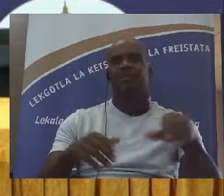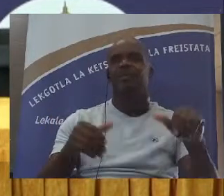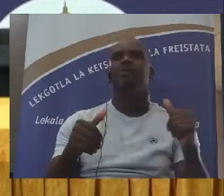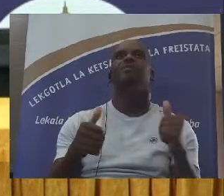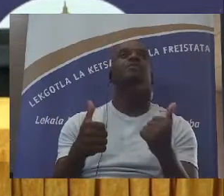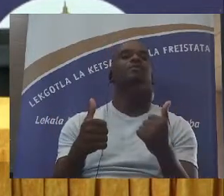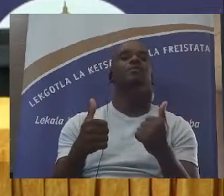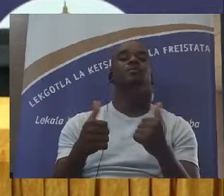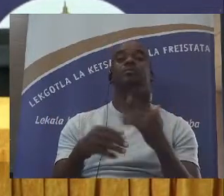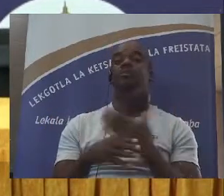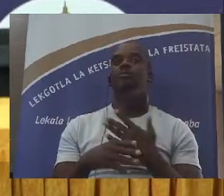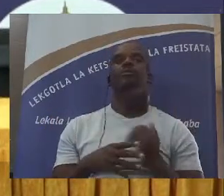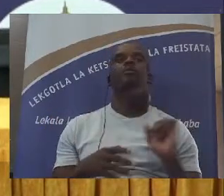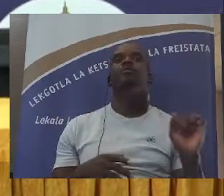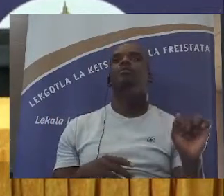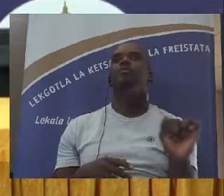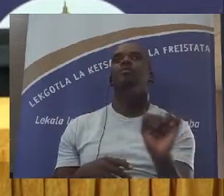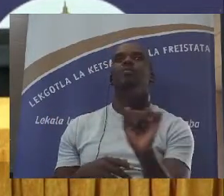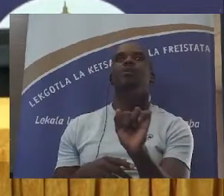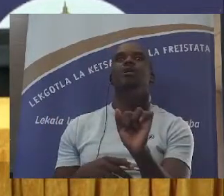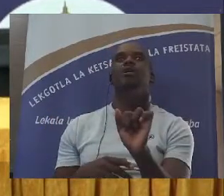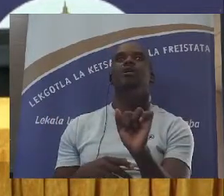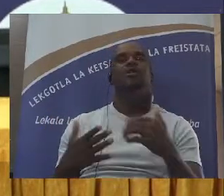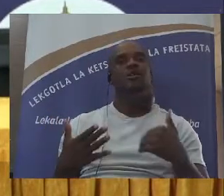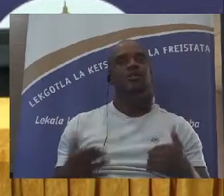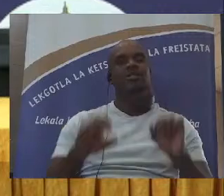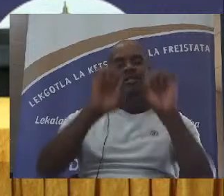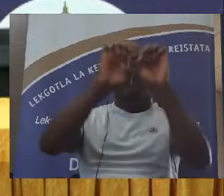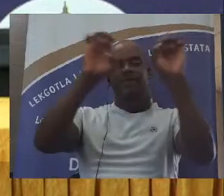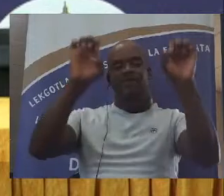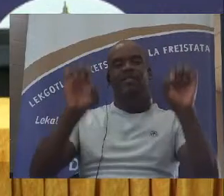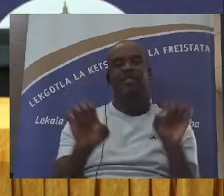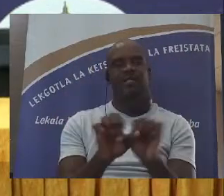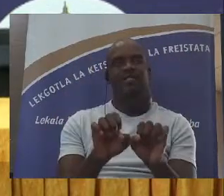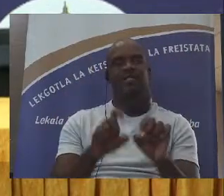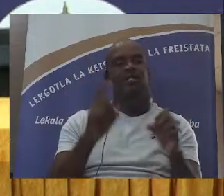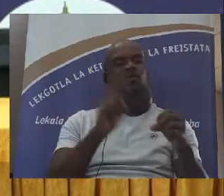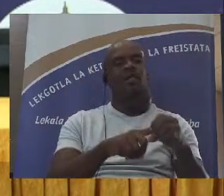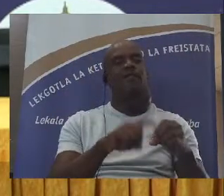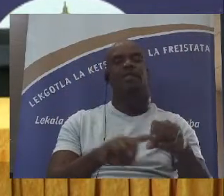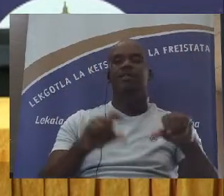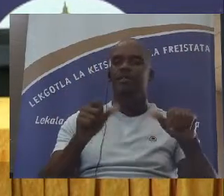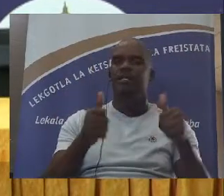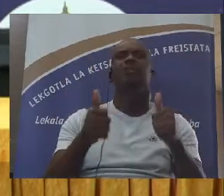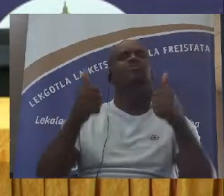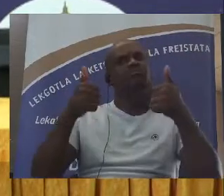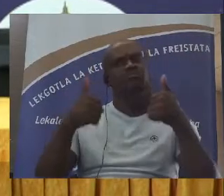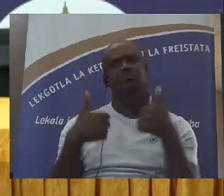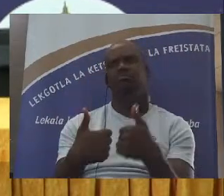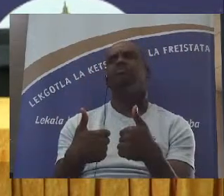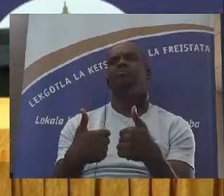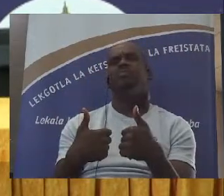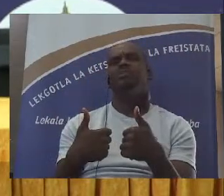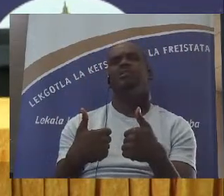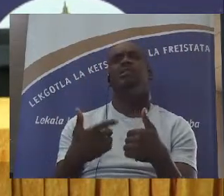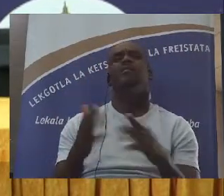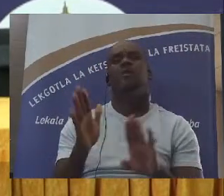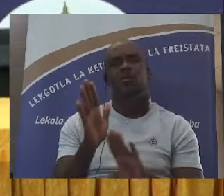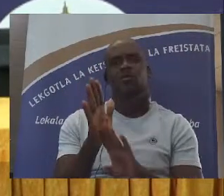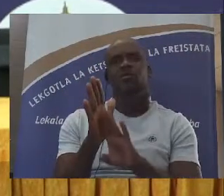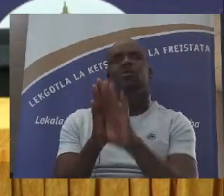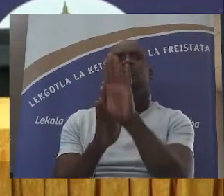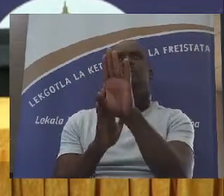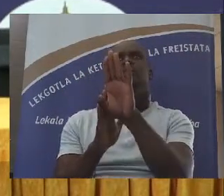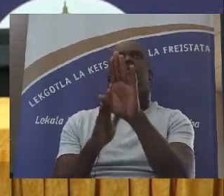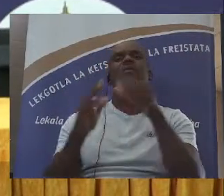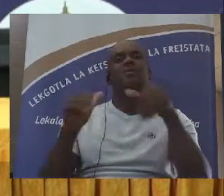need to be able to get. And then there's also the cooperatives bank development agencies that also provide, and they have